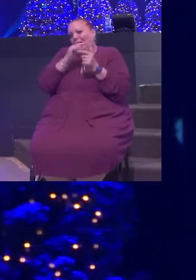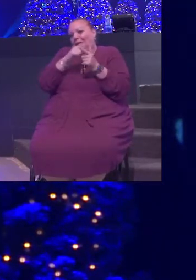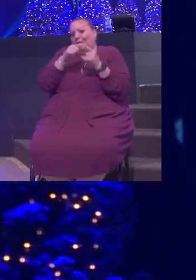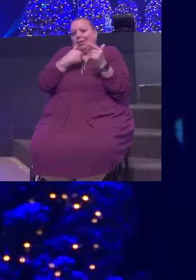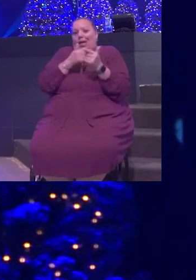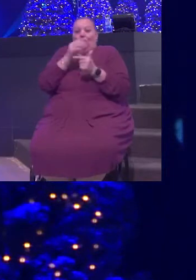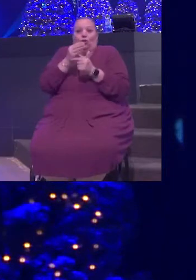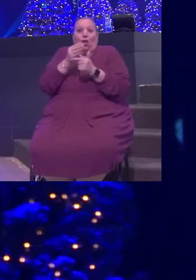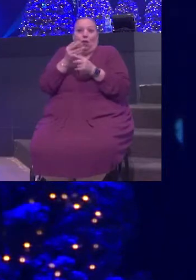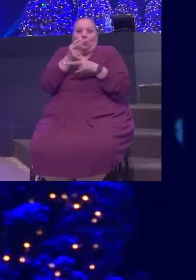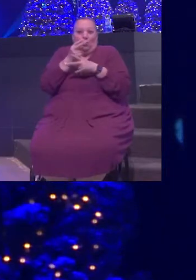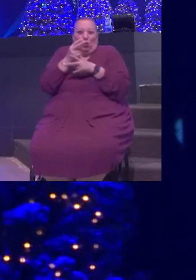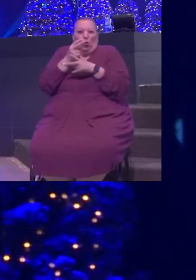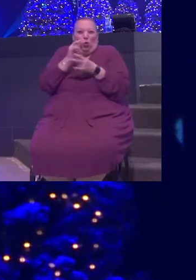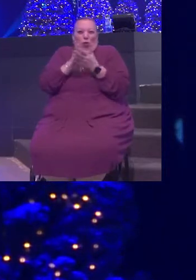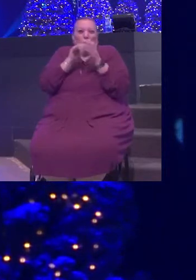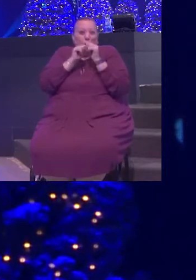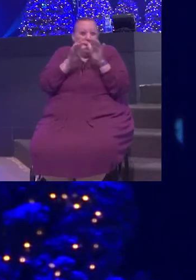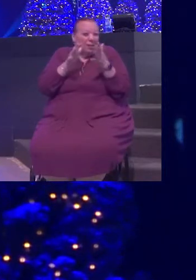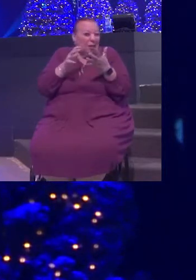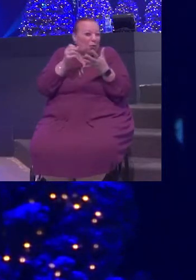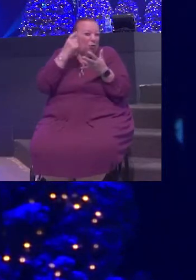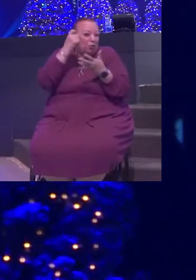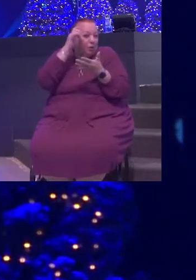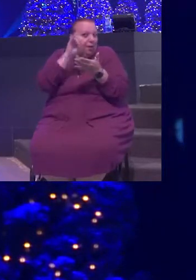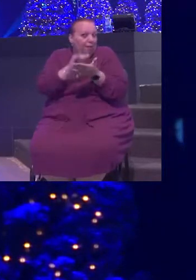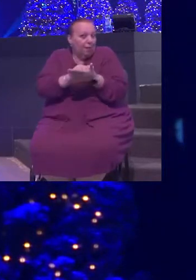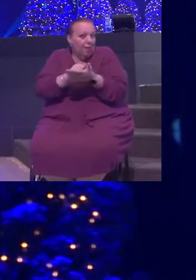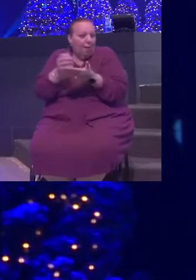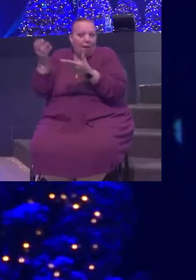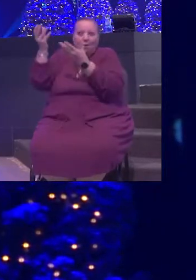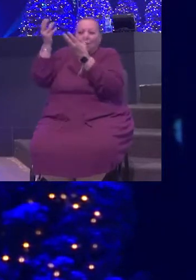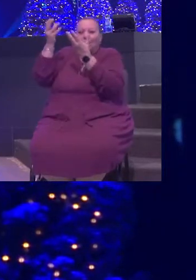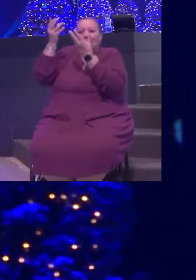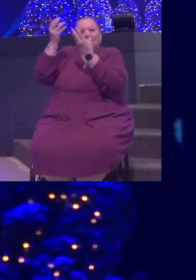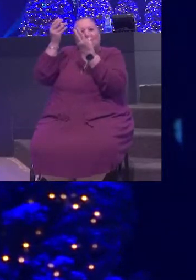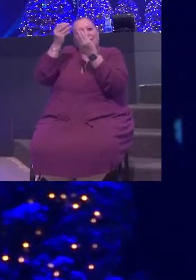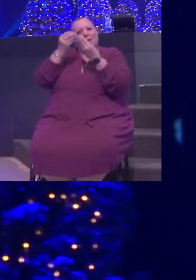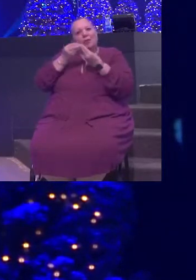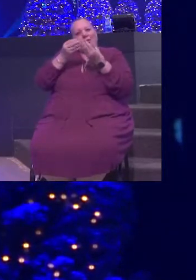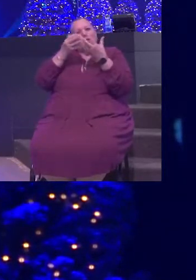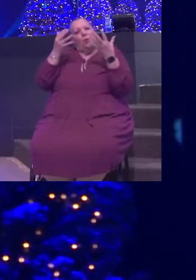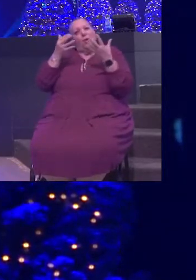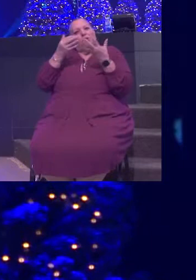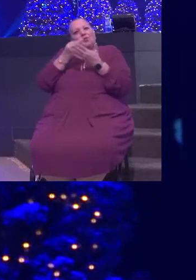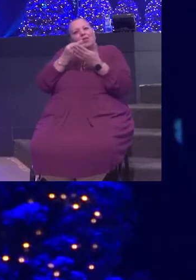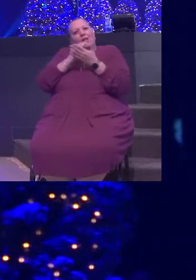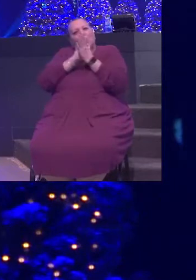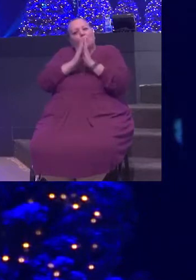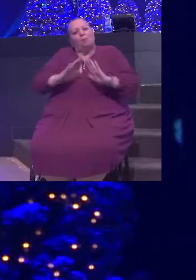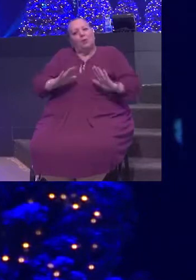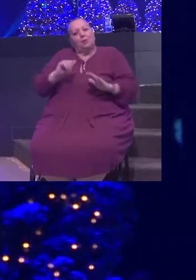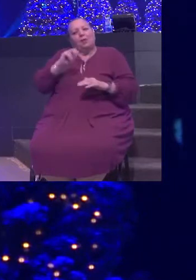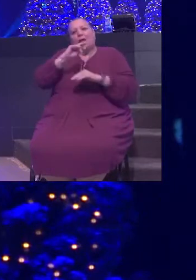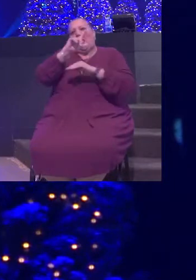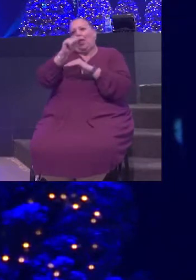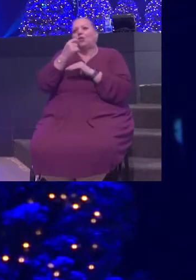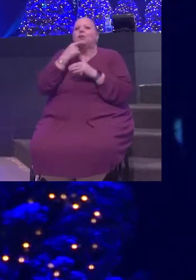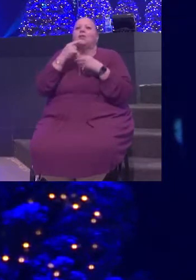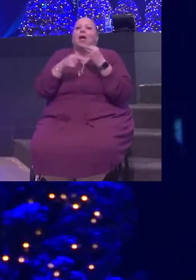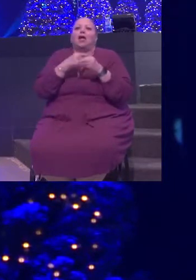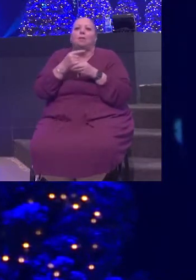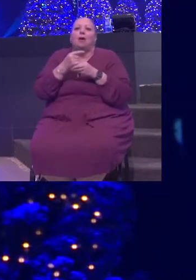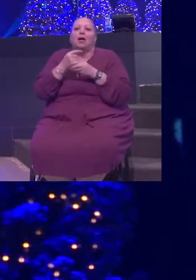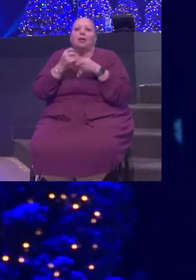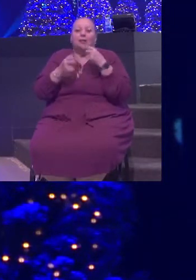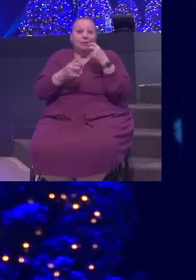our job to be a steward of those blessings. And when we understand that, it gives us tremendous financial peace. I love what Angela said about